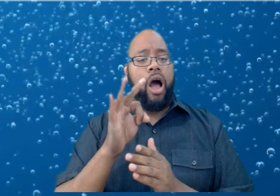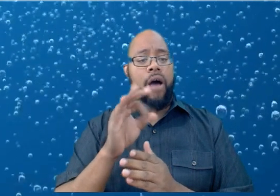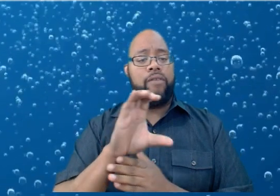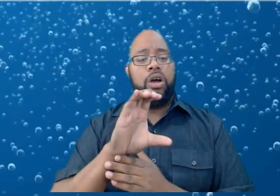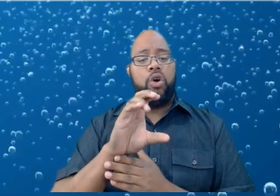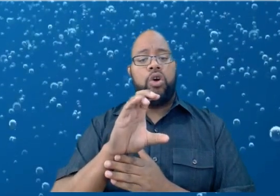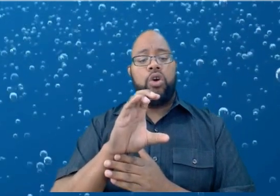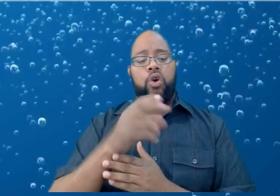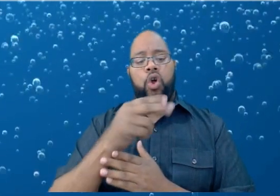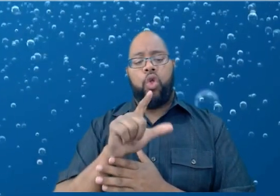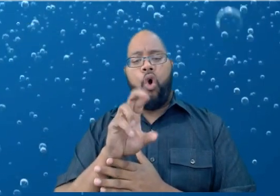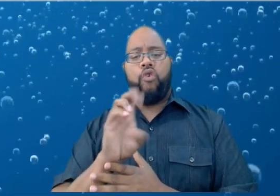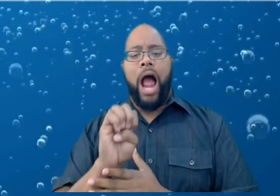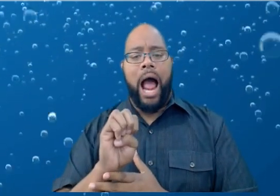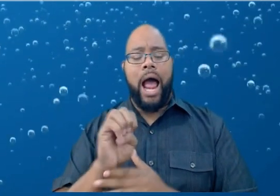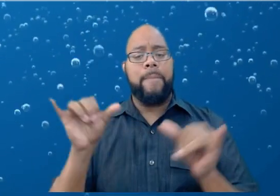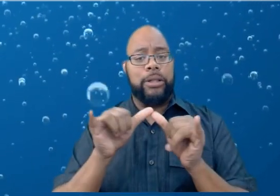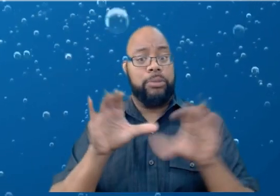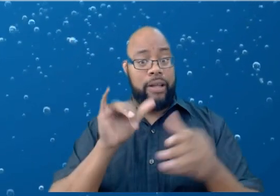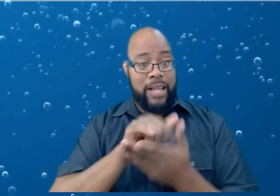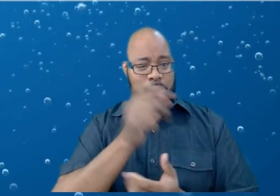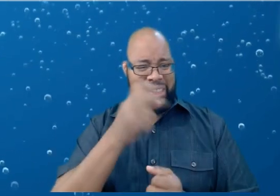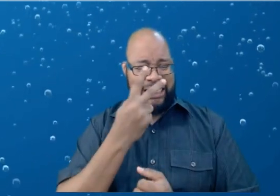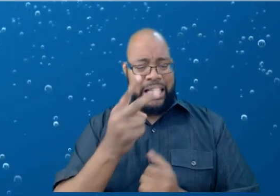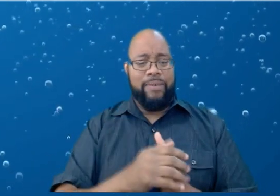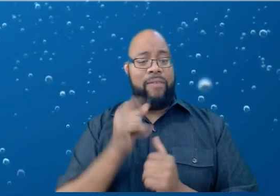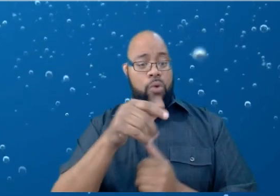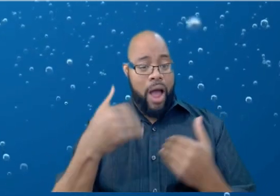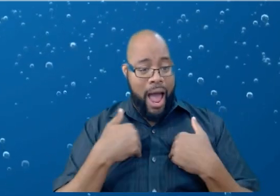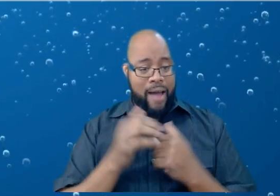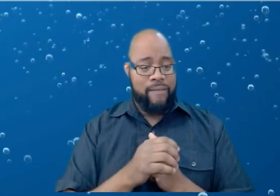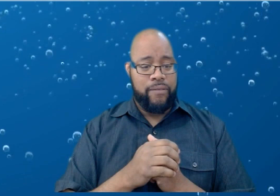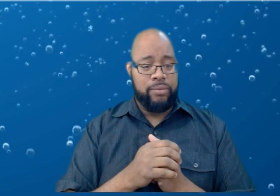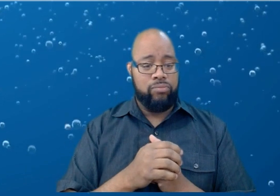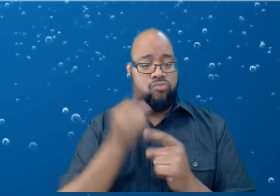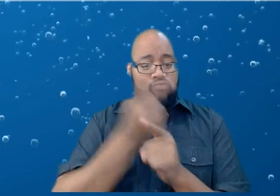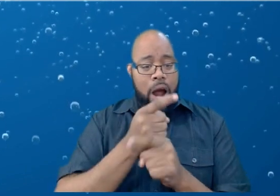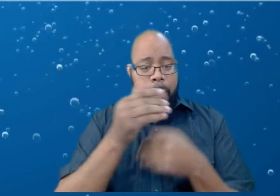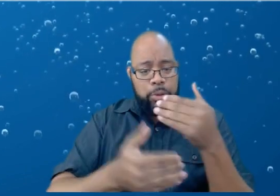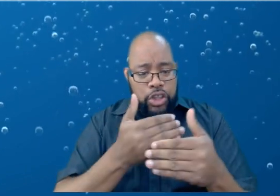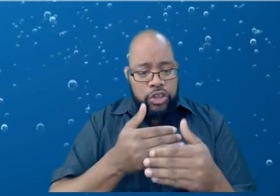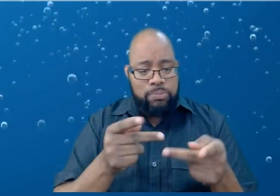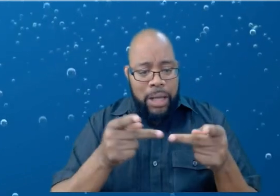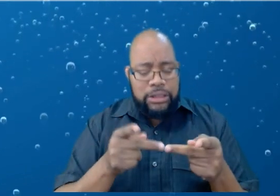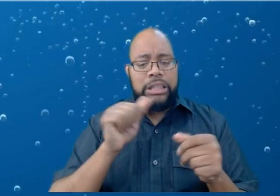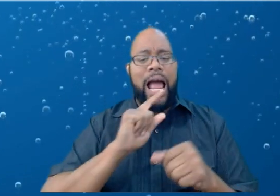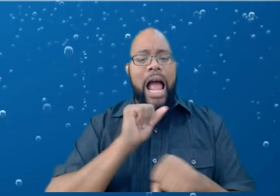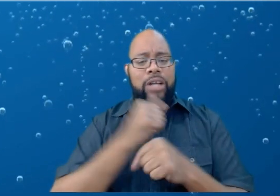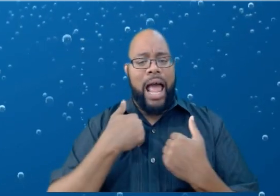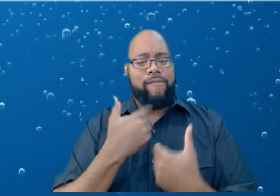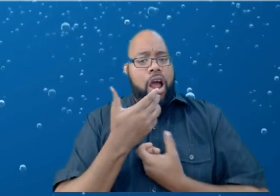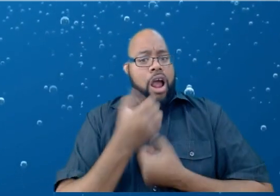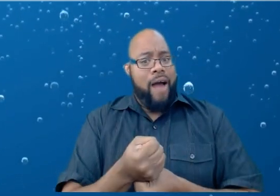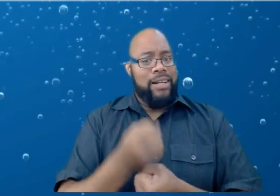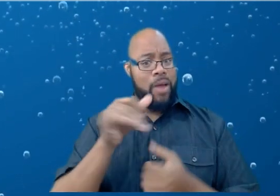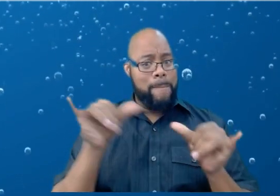an example of chloride measurements that were done. And as you can see, like if you have the right procedures in place, you can